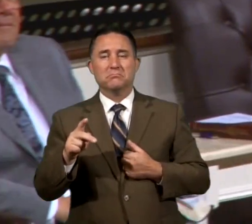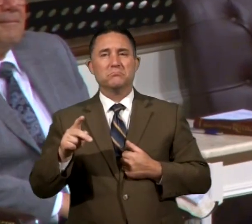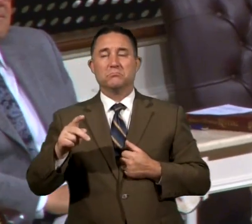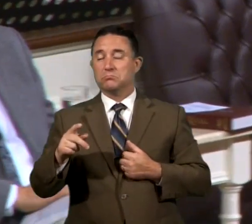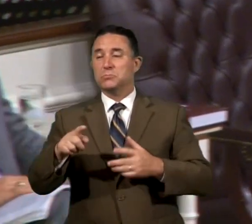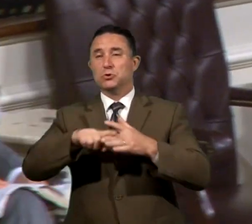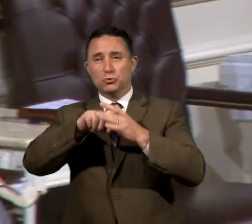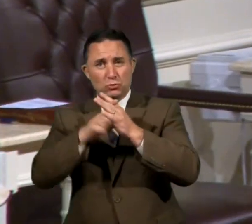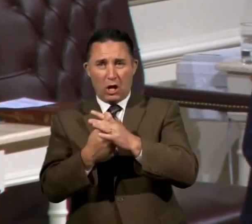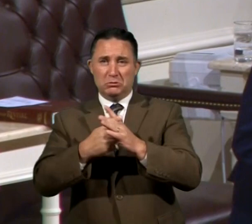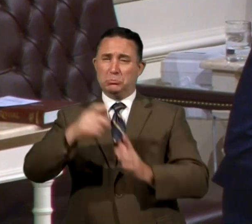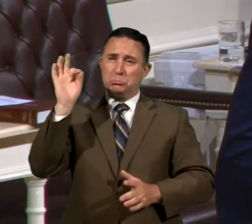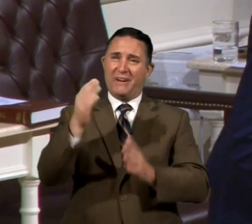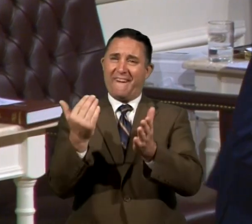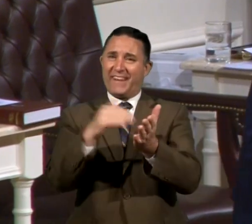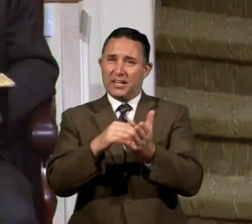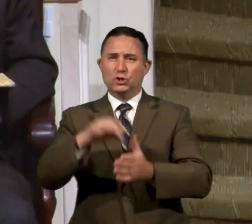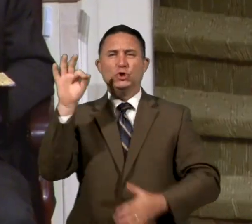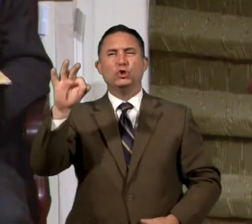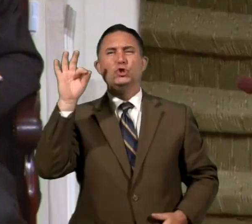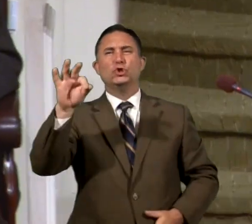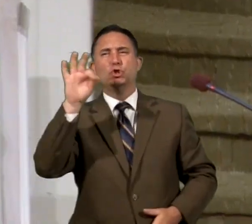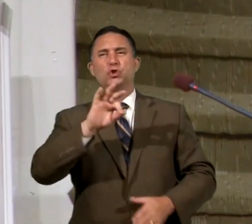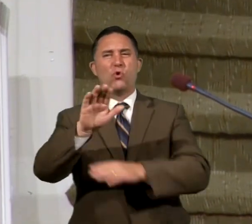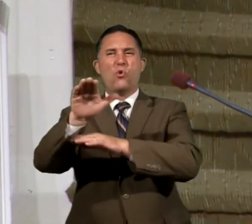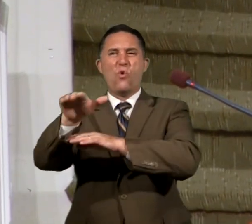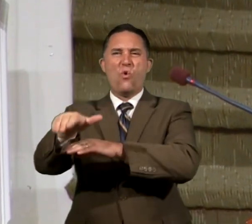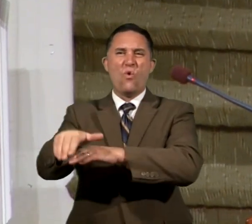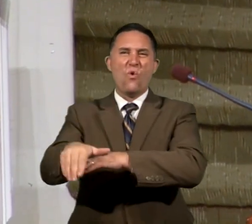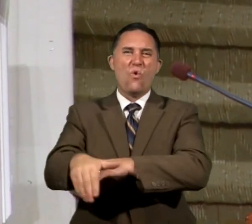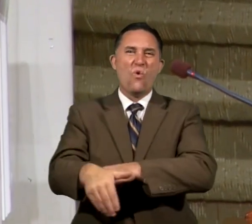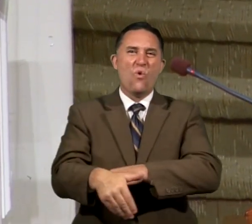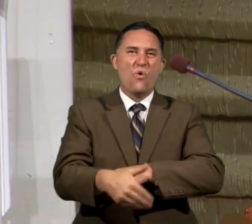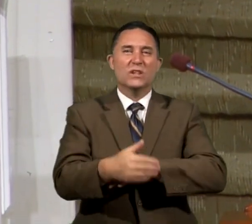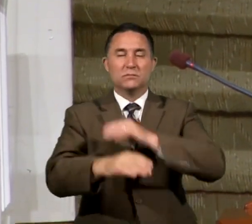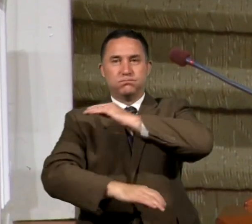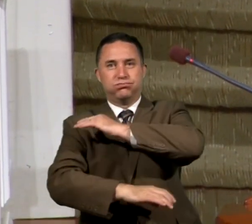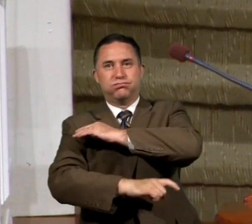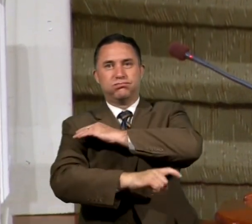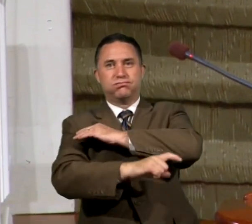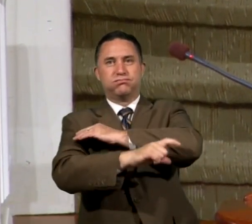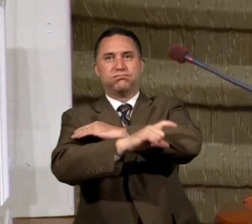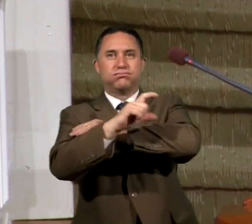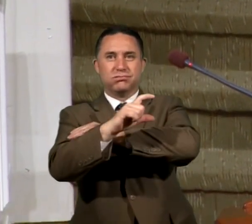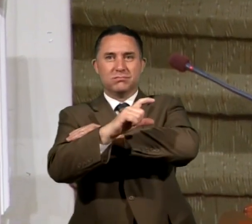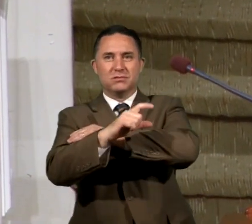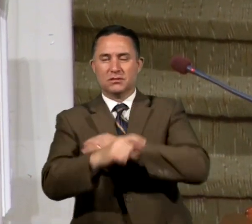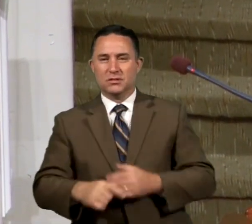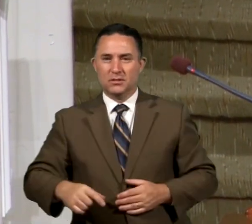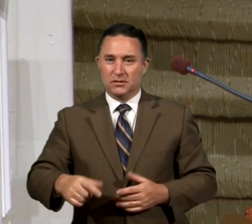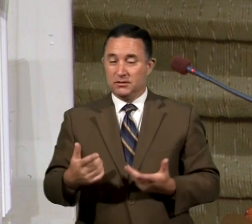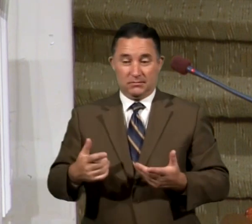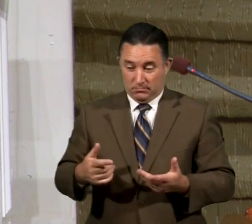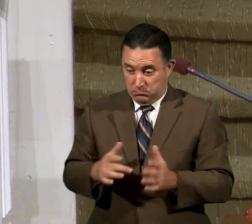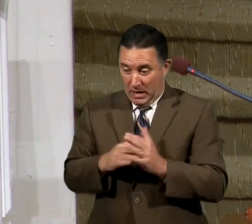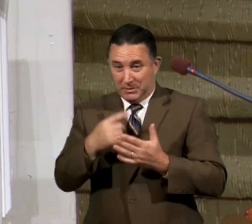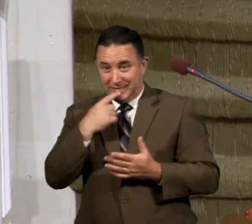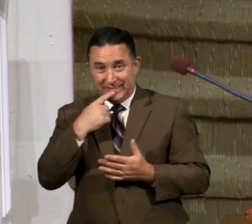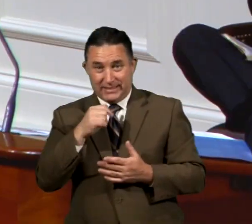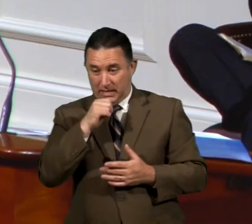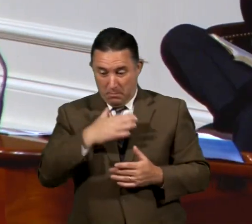says, I'm starting from where I left off, and starts preaching all night long till daybreak. Break bread, that's what the Bible